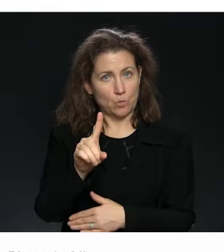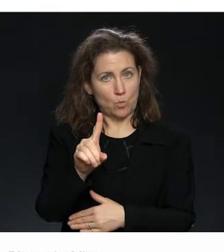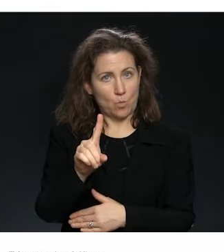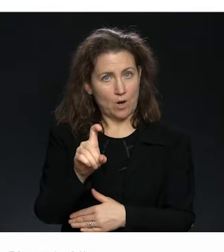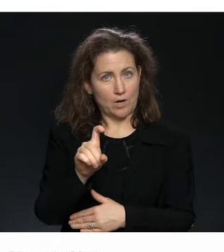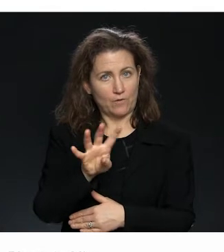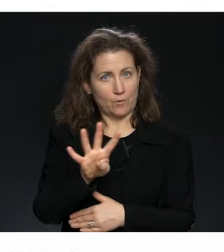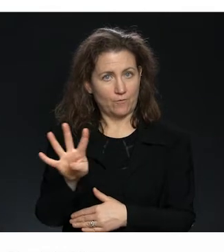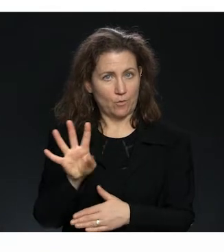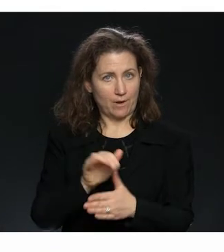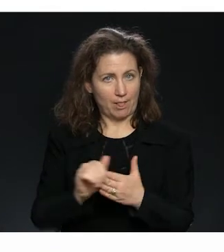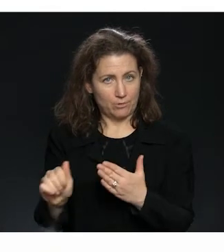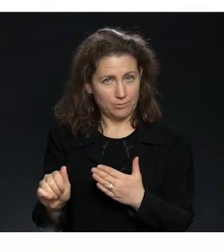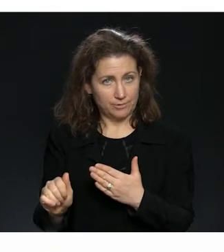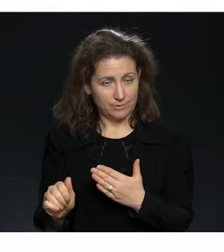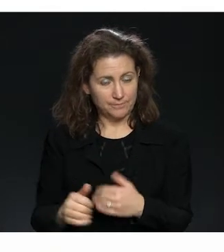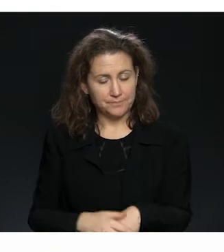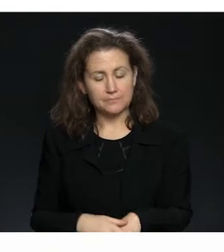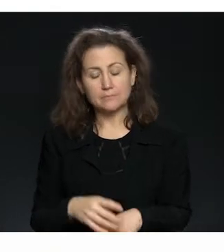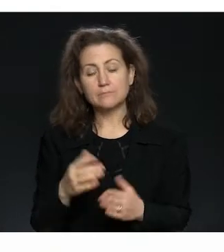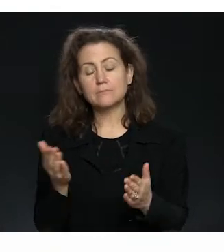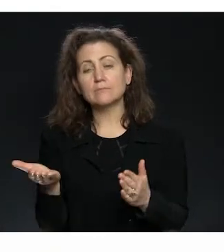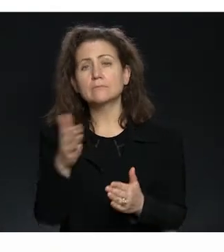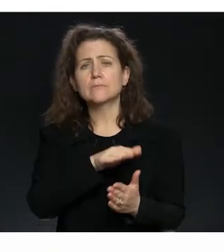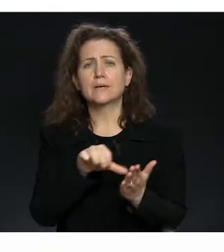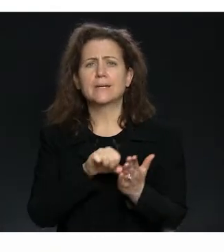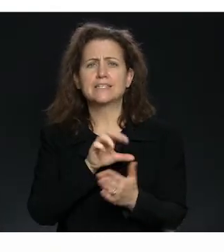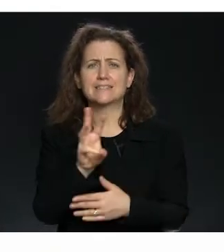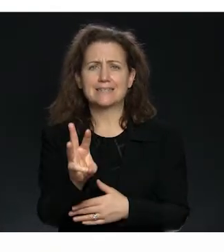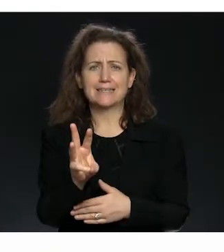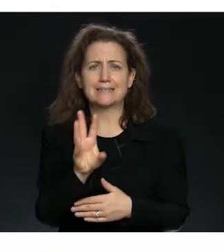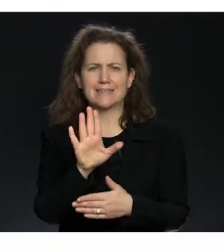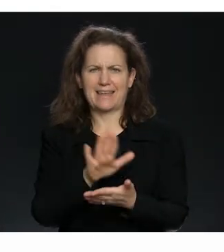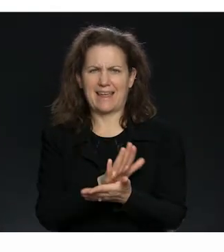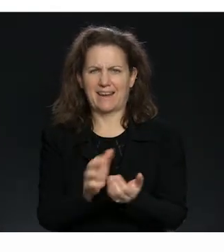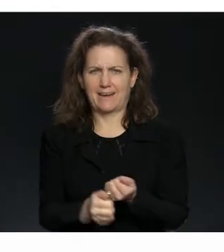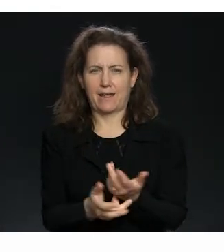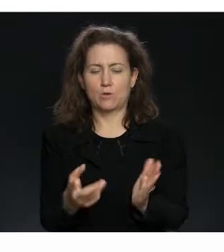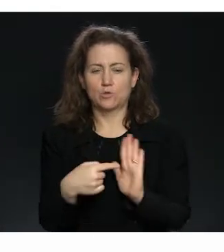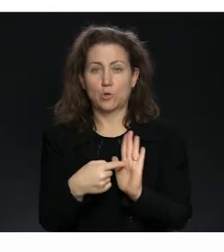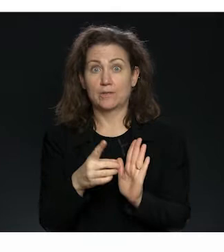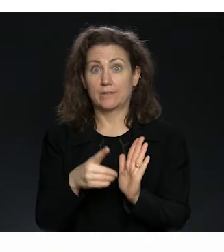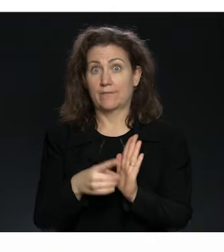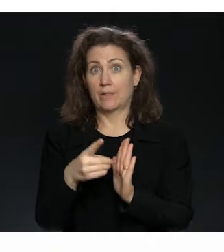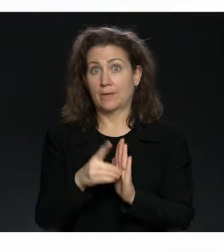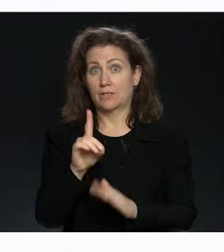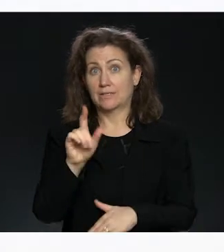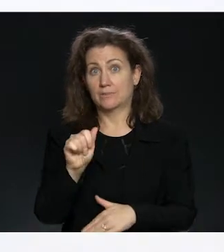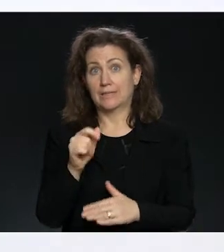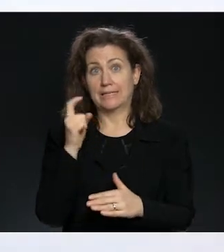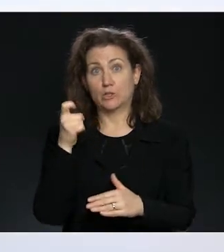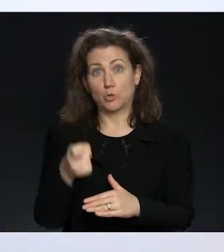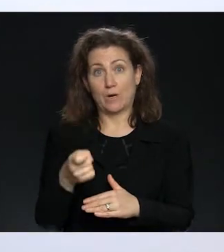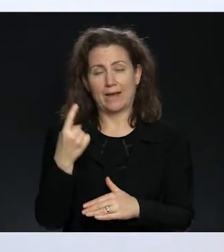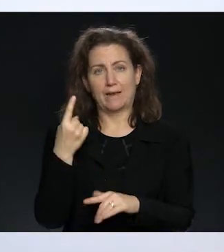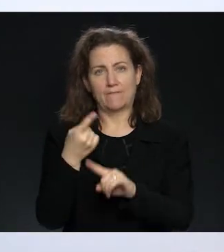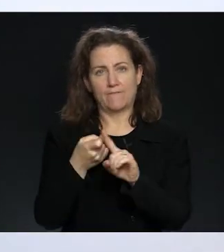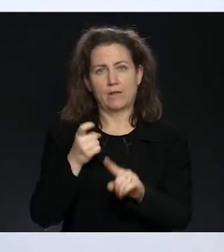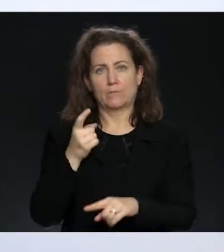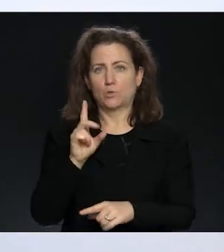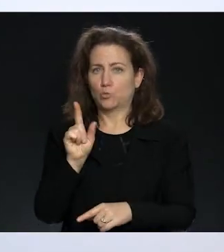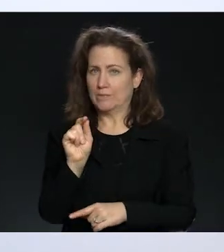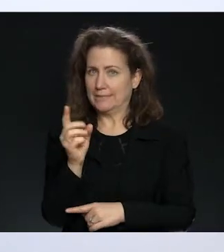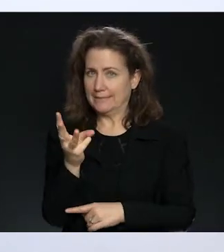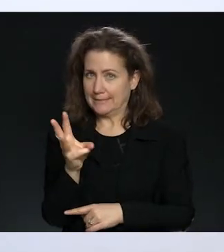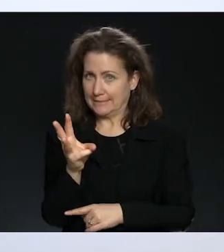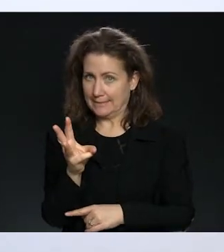$713,144. Page 6 of your handouts shows the Developmental Disabilities Grant for 2016. If you